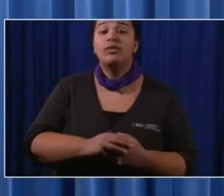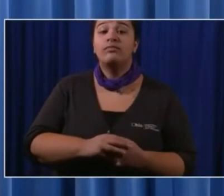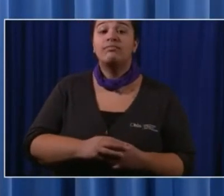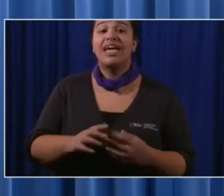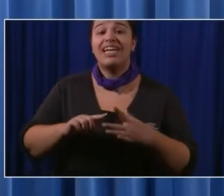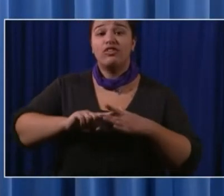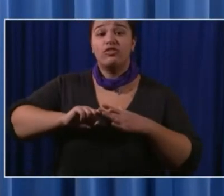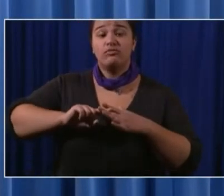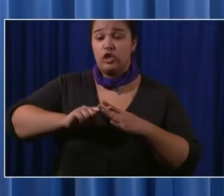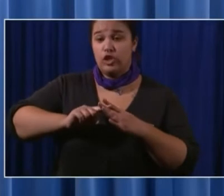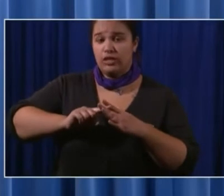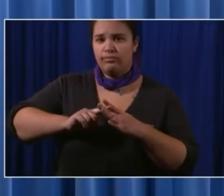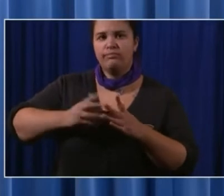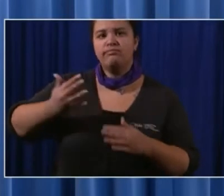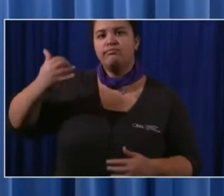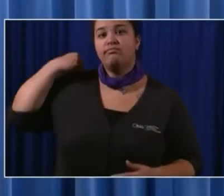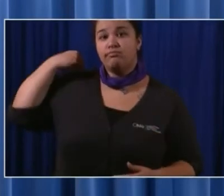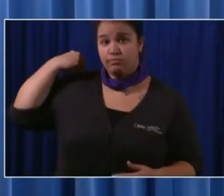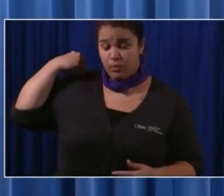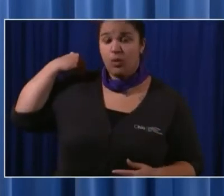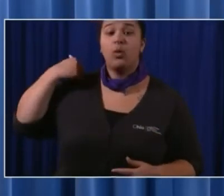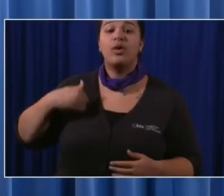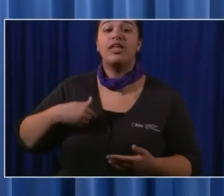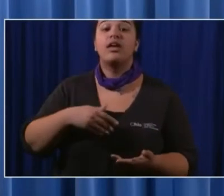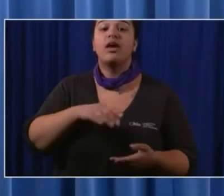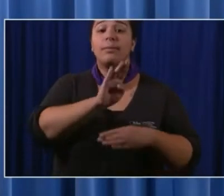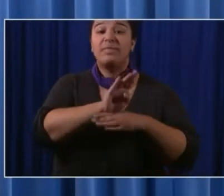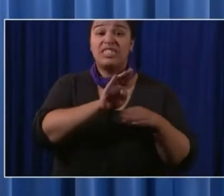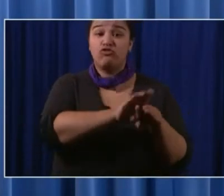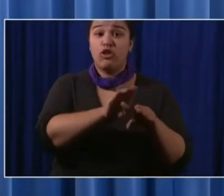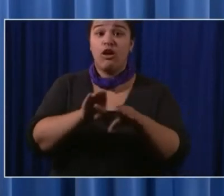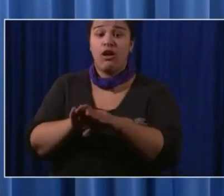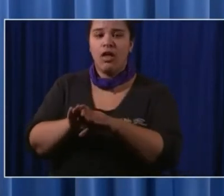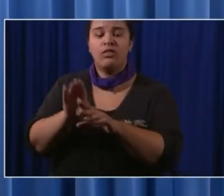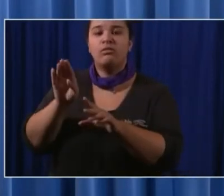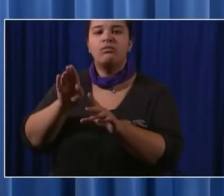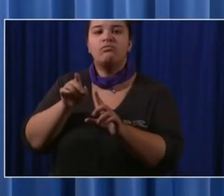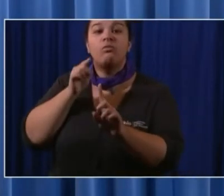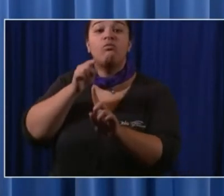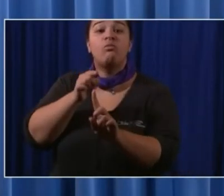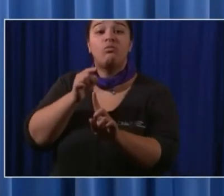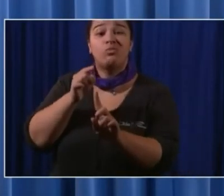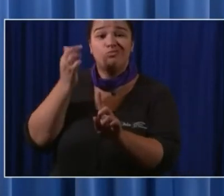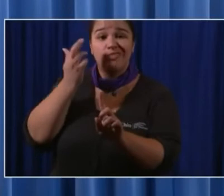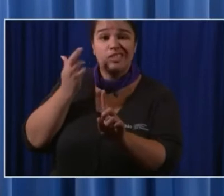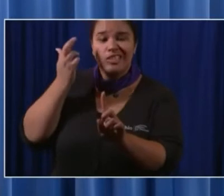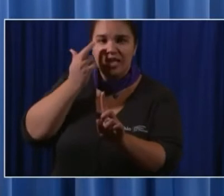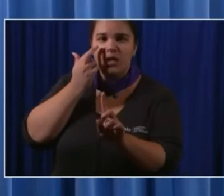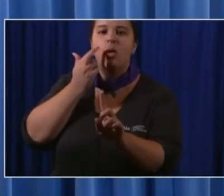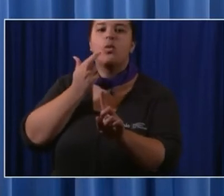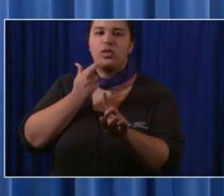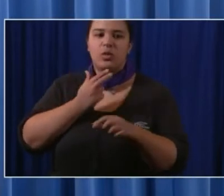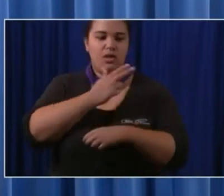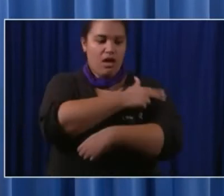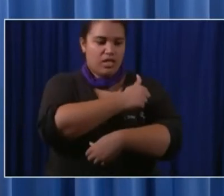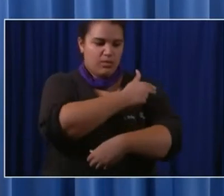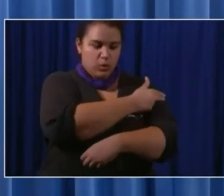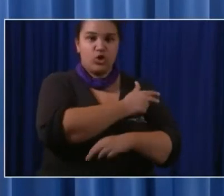state's economy was designed to give hospitals time to prepare to expand capacity for a potential surge in